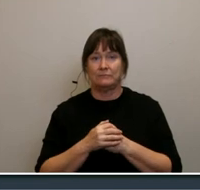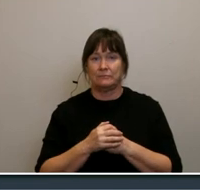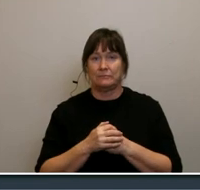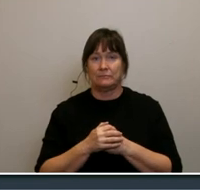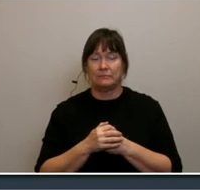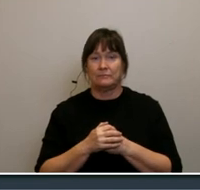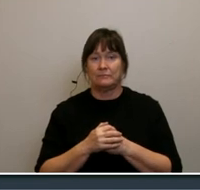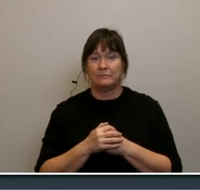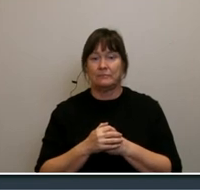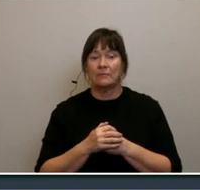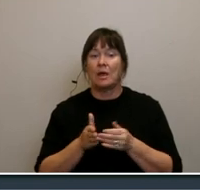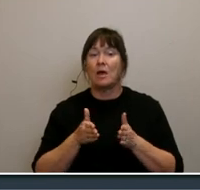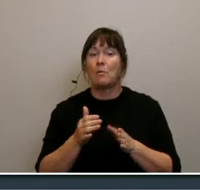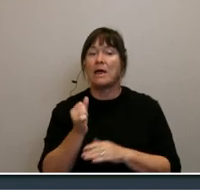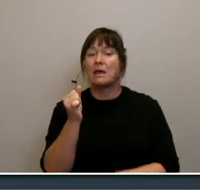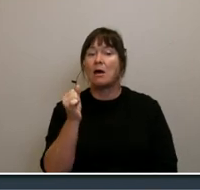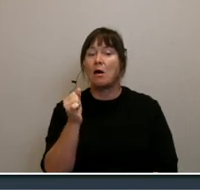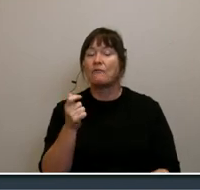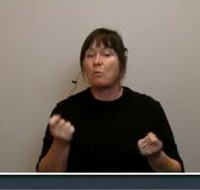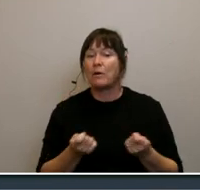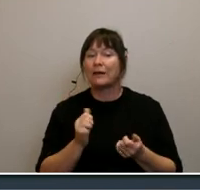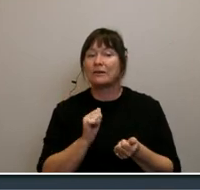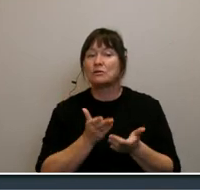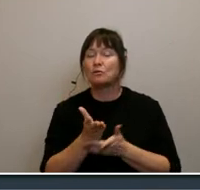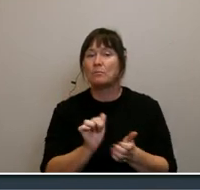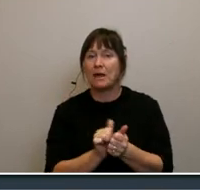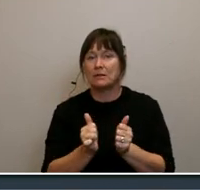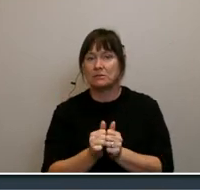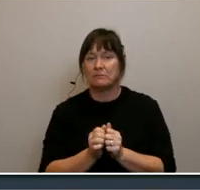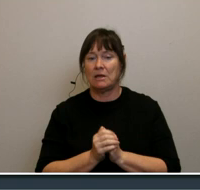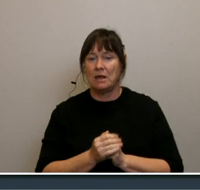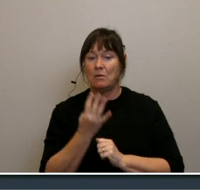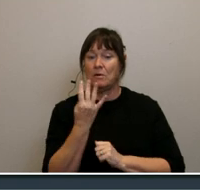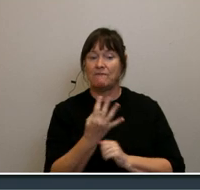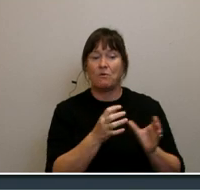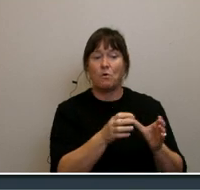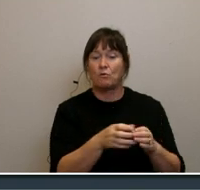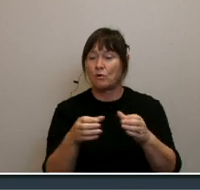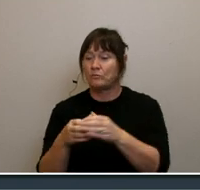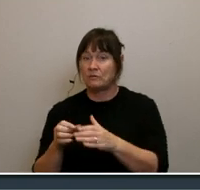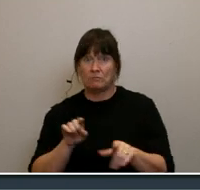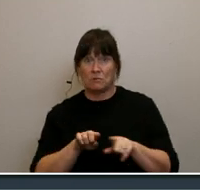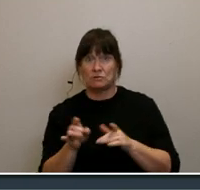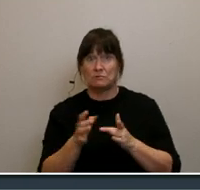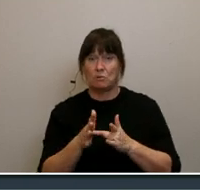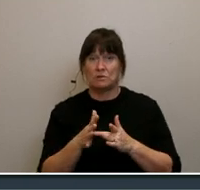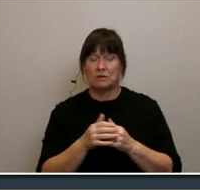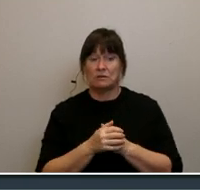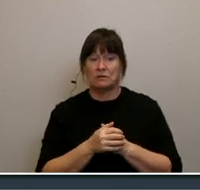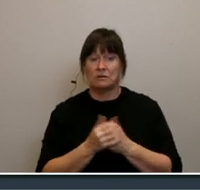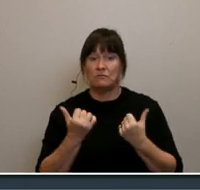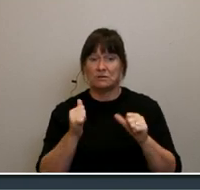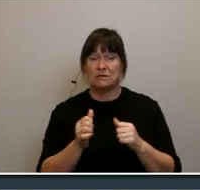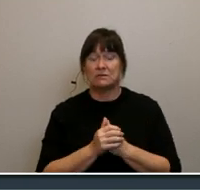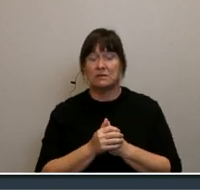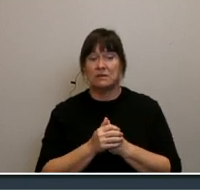Our mode of operating is partnership, and these four groups are the ones that we believe are absolutely critical to